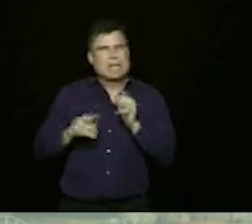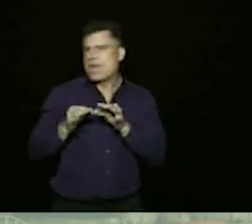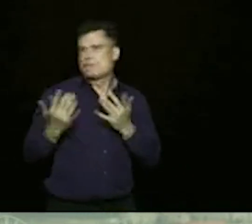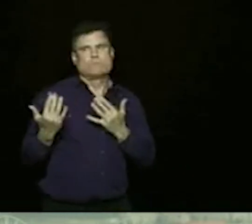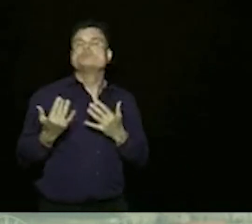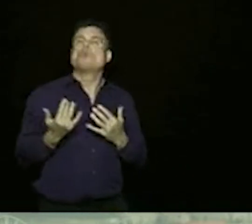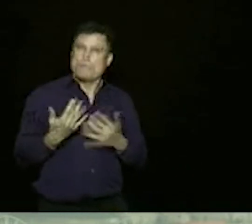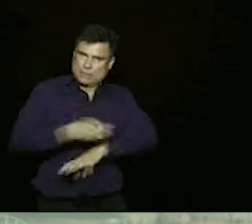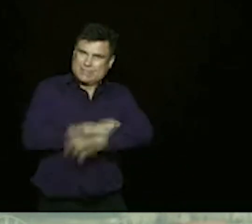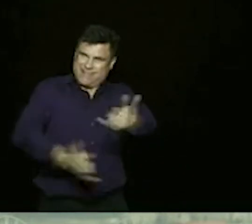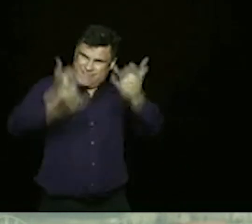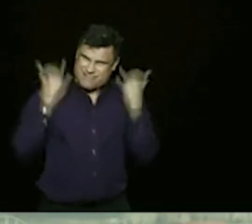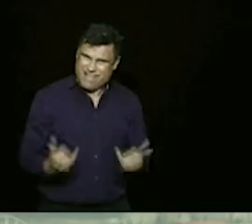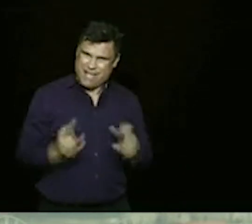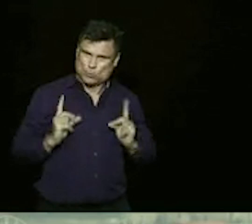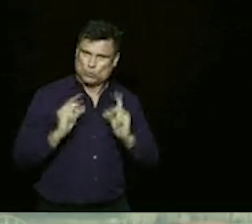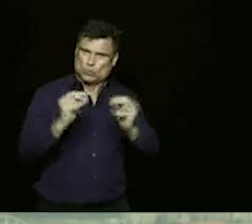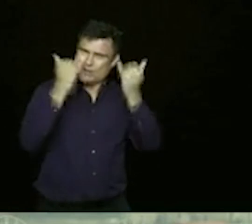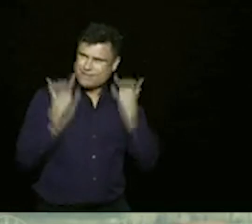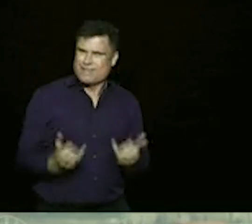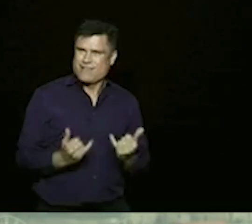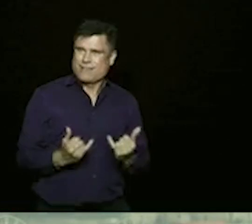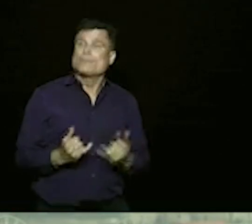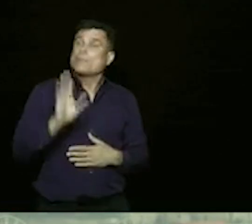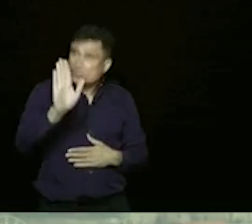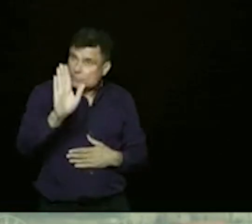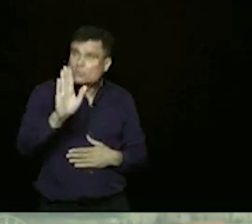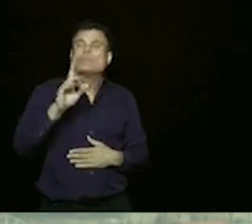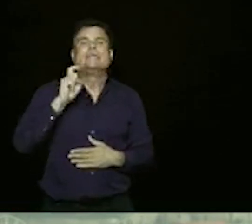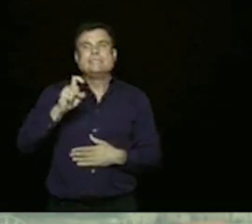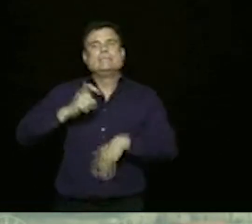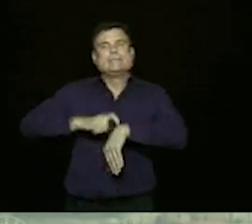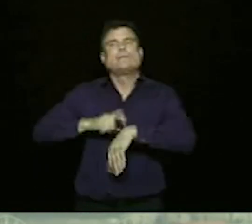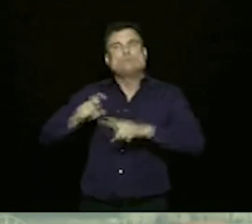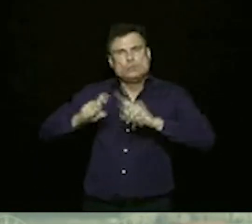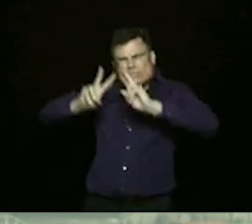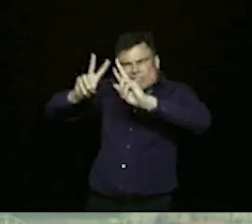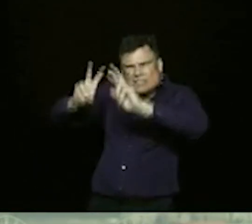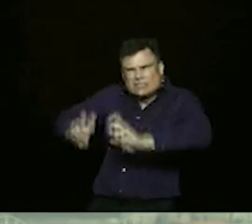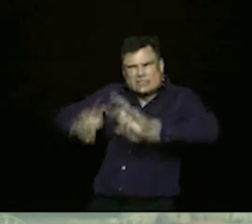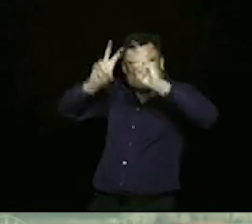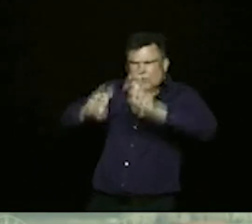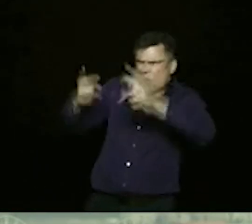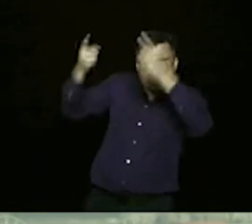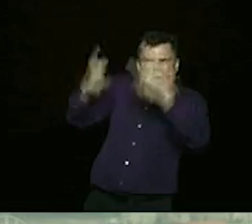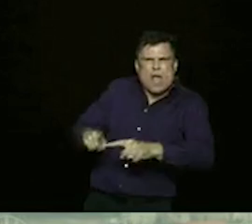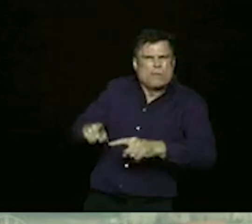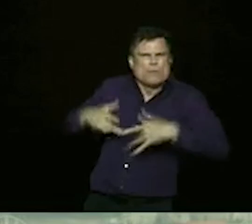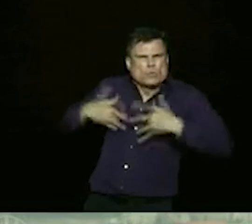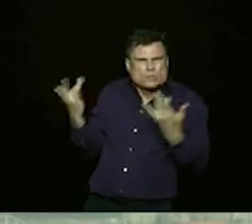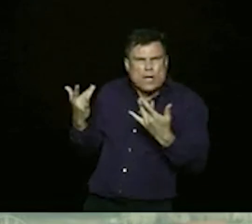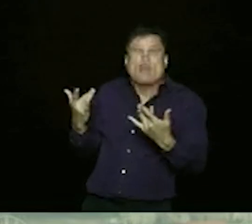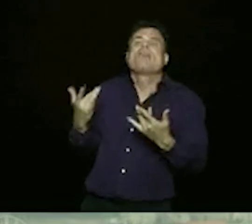to assess the facts, and then we need to follow on the recommendations. And you can expect the recommendations that Ms. Turpel-Lafond makes will be followed.